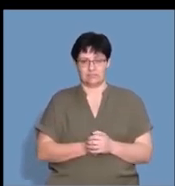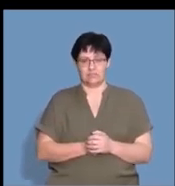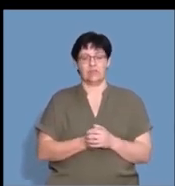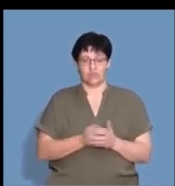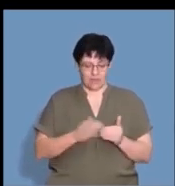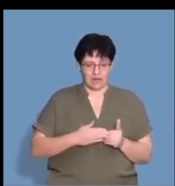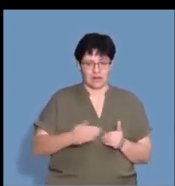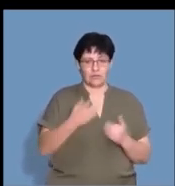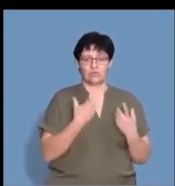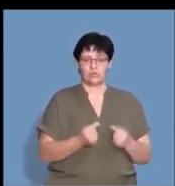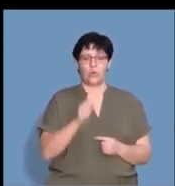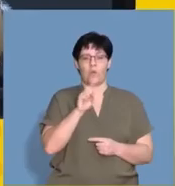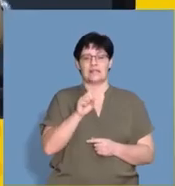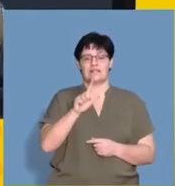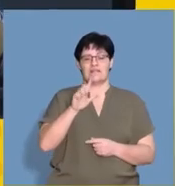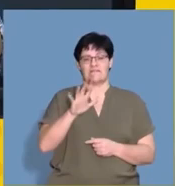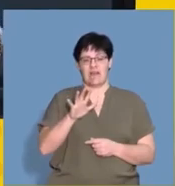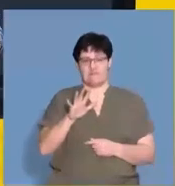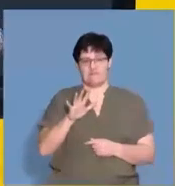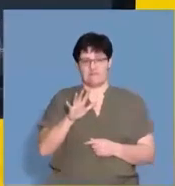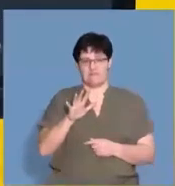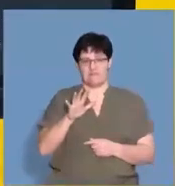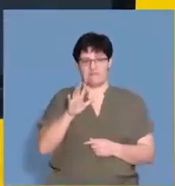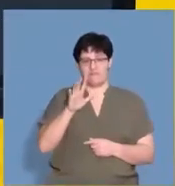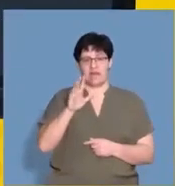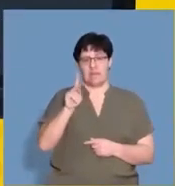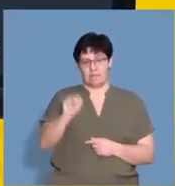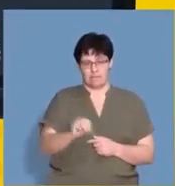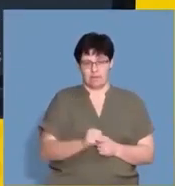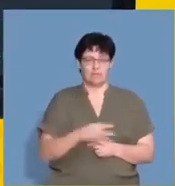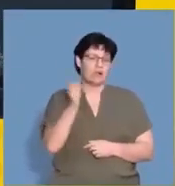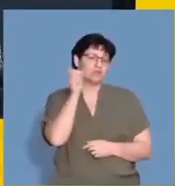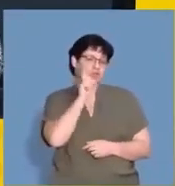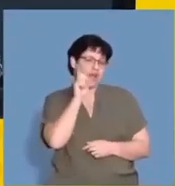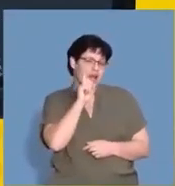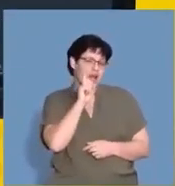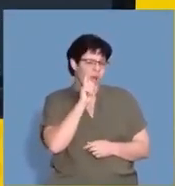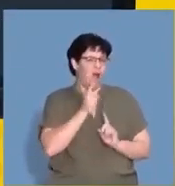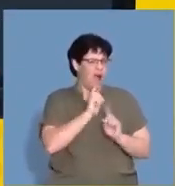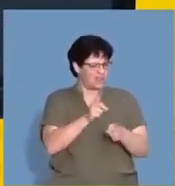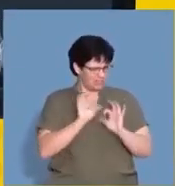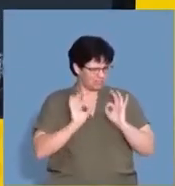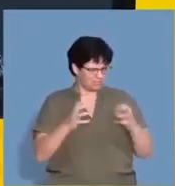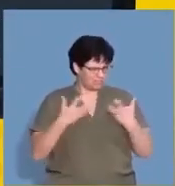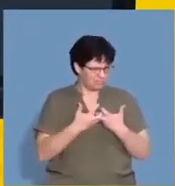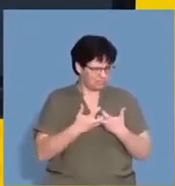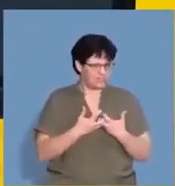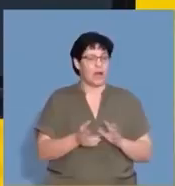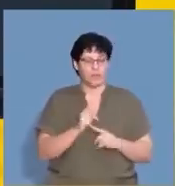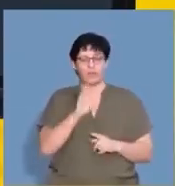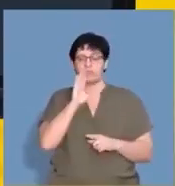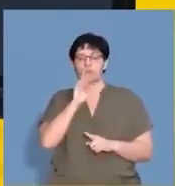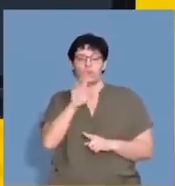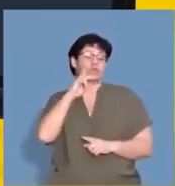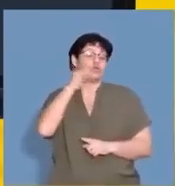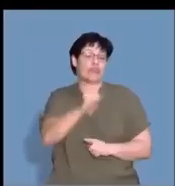do 175 kilometres. Now what I want you to do is I want you to actually check that your answer makes sense. So I'm going to show you how I